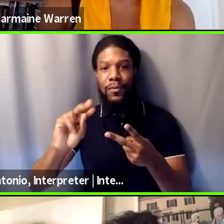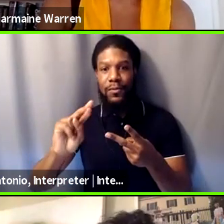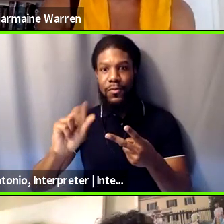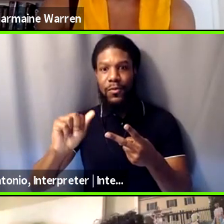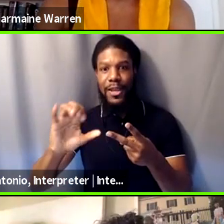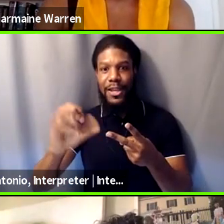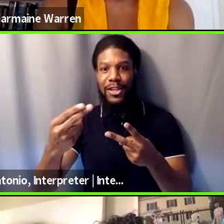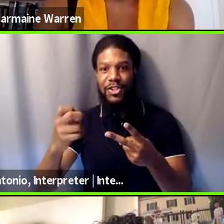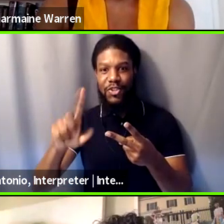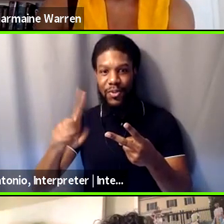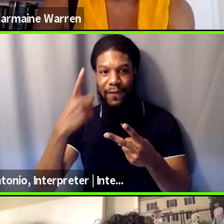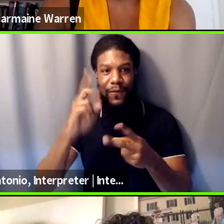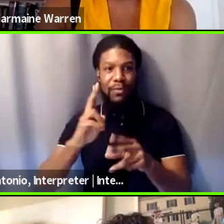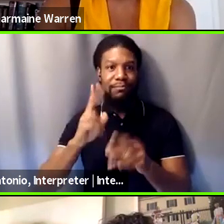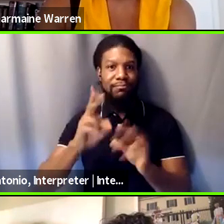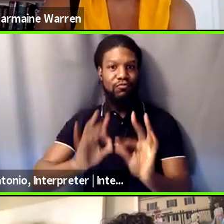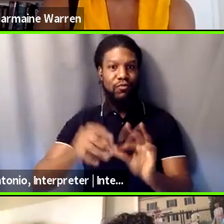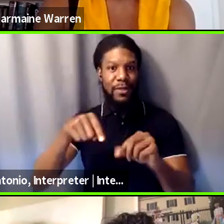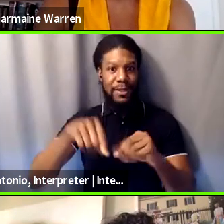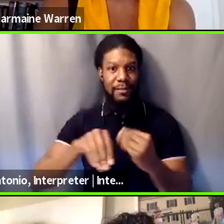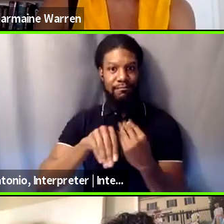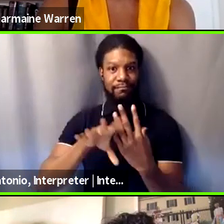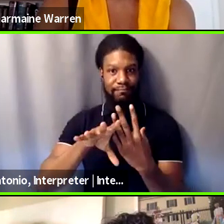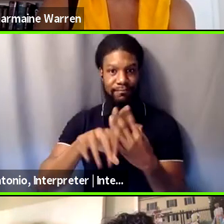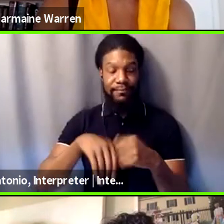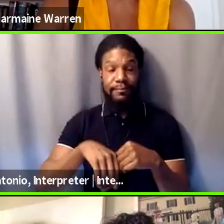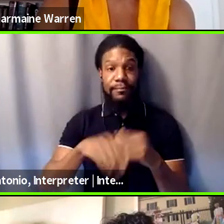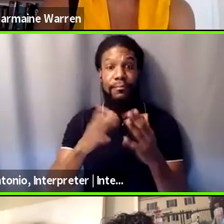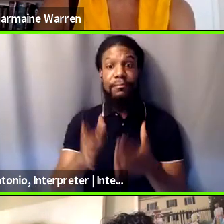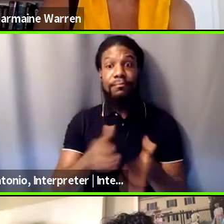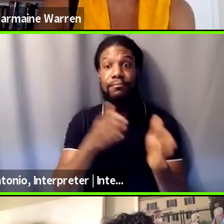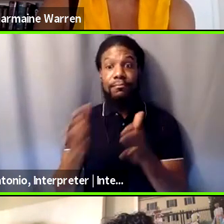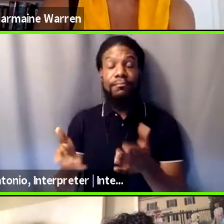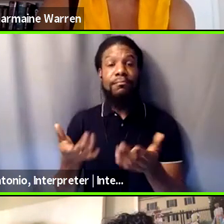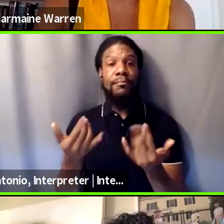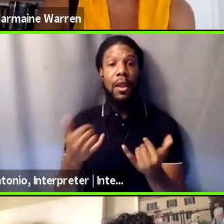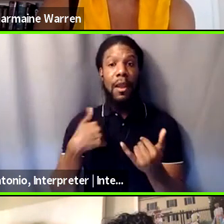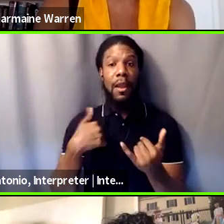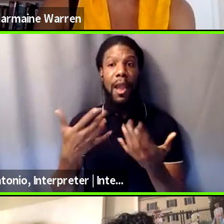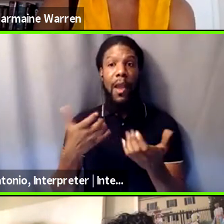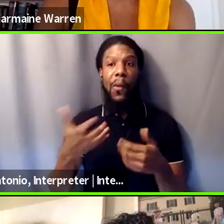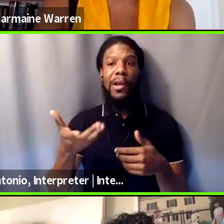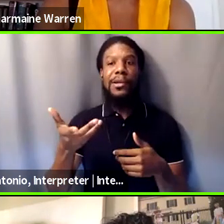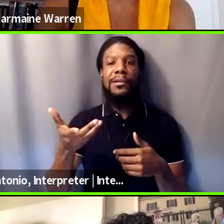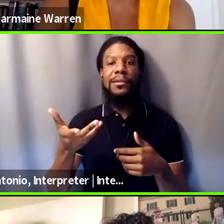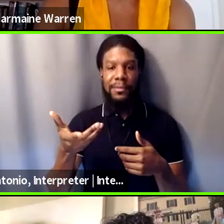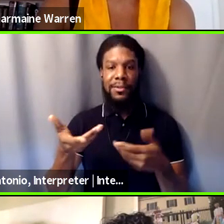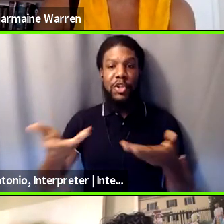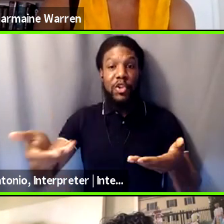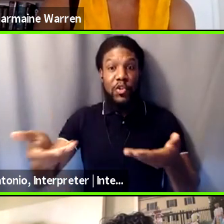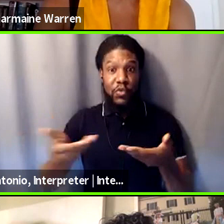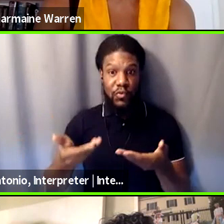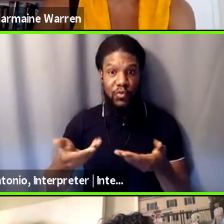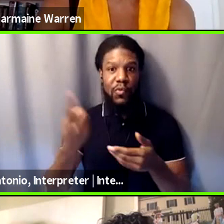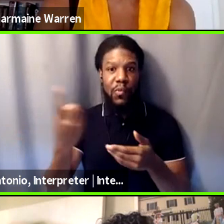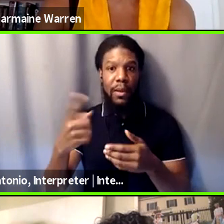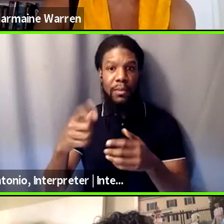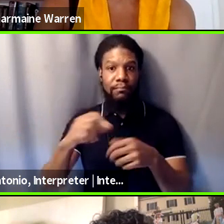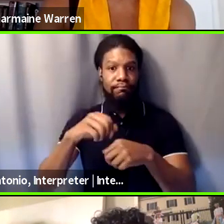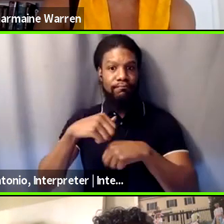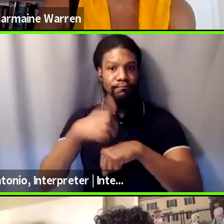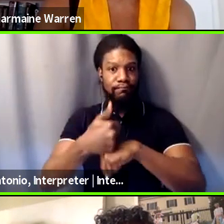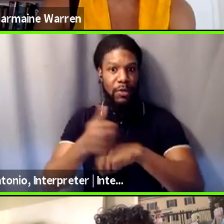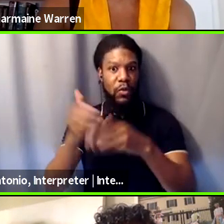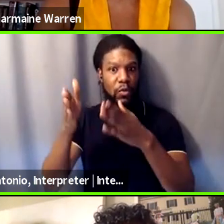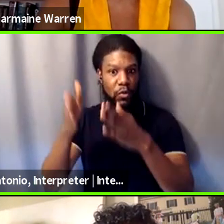colleague, is one of the founders of Dance on the Lawn. She actually is the founder, artistic